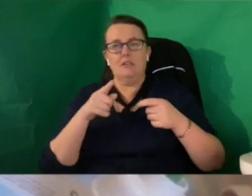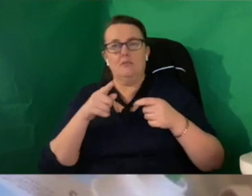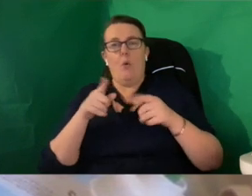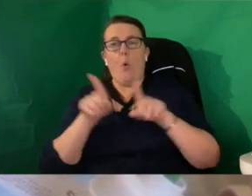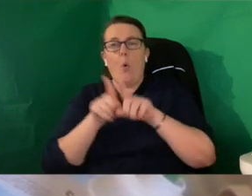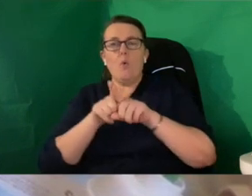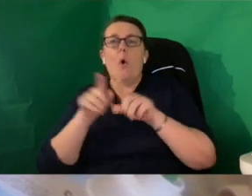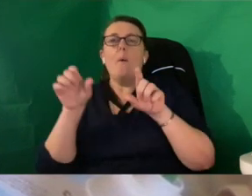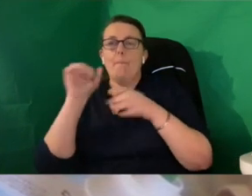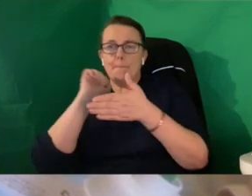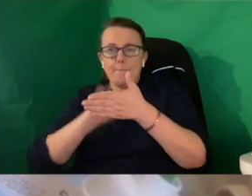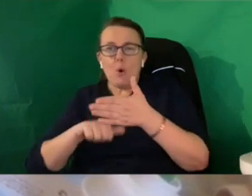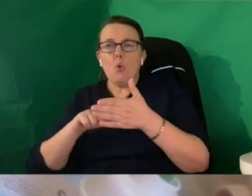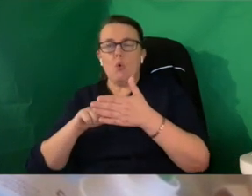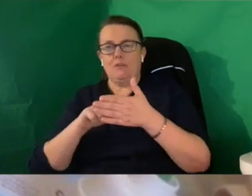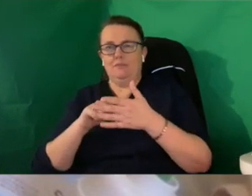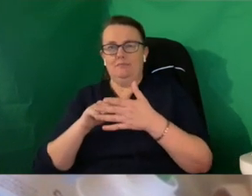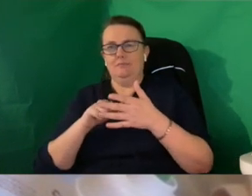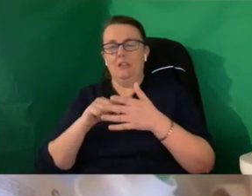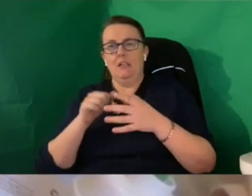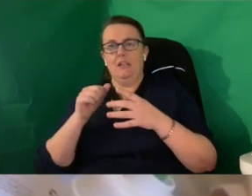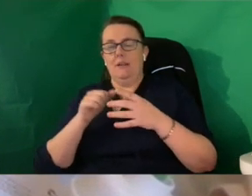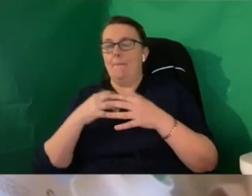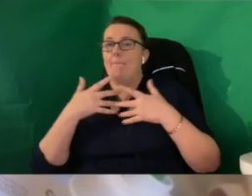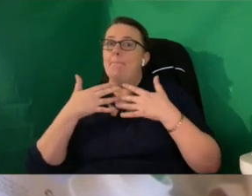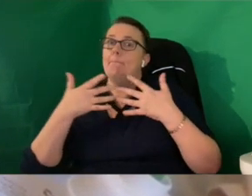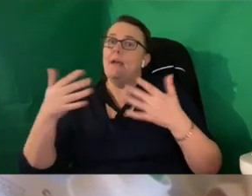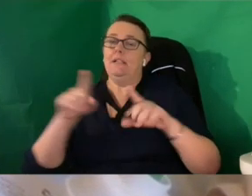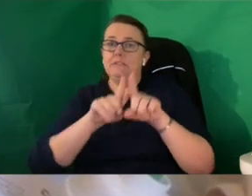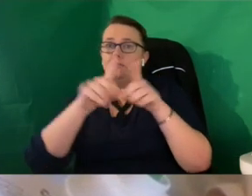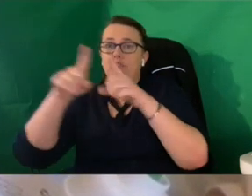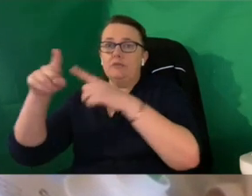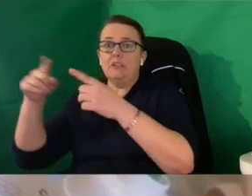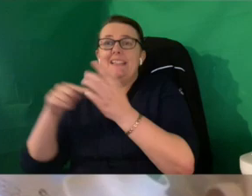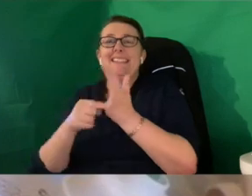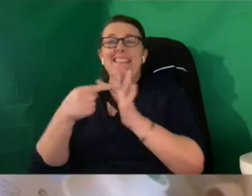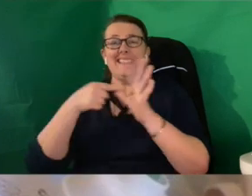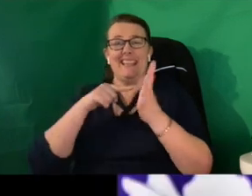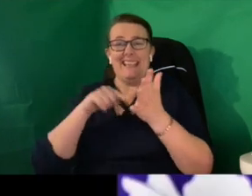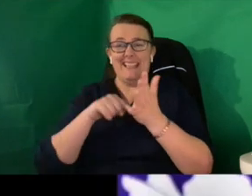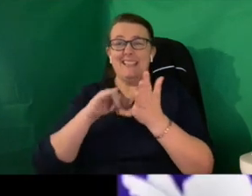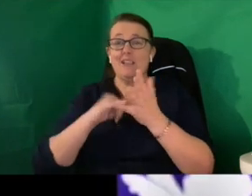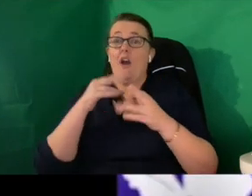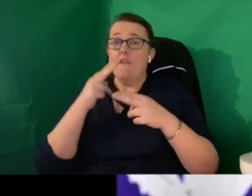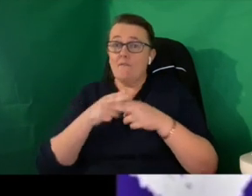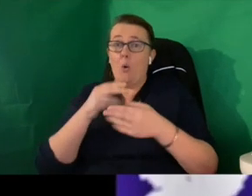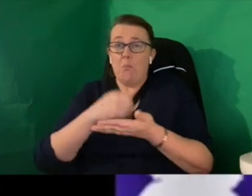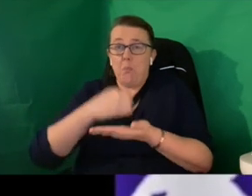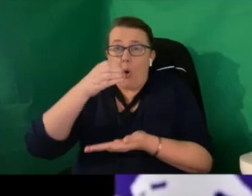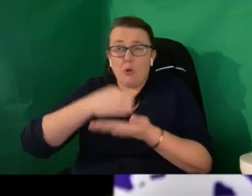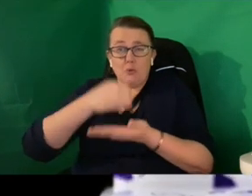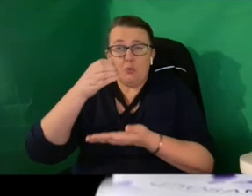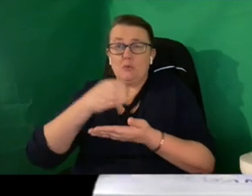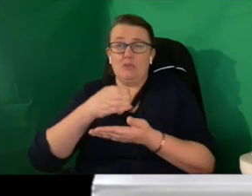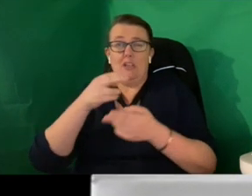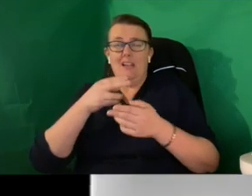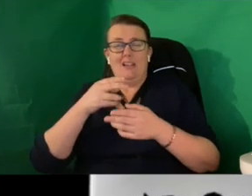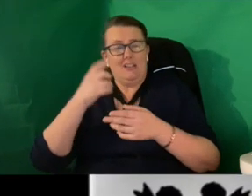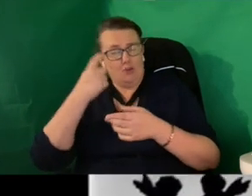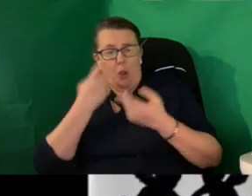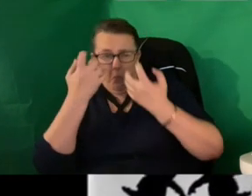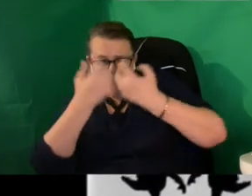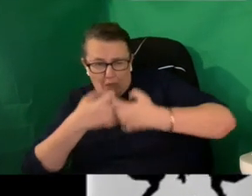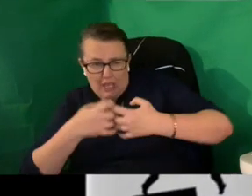suck from. We did eventually find a teat through the Cleft Palate Society called a choo-choo teat, and that